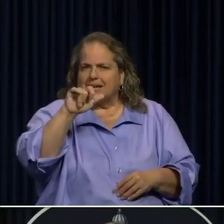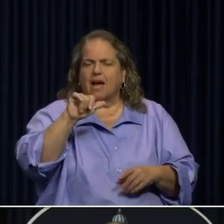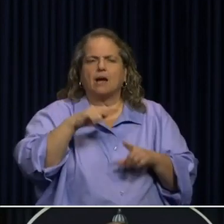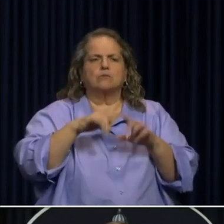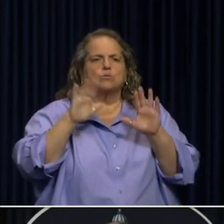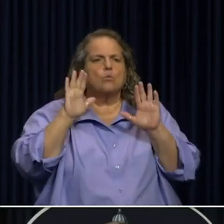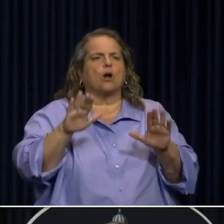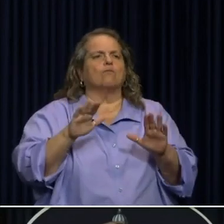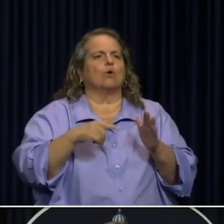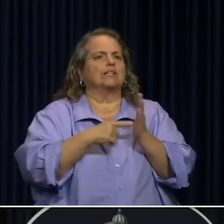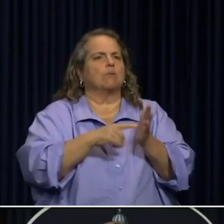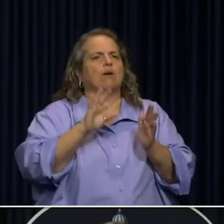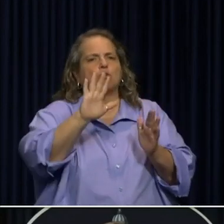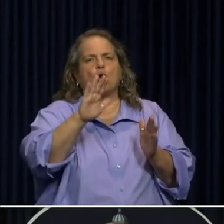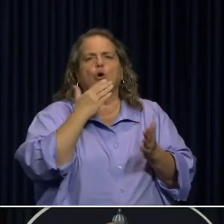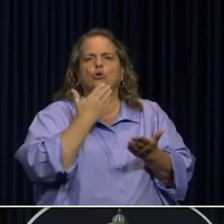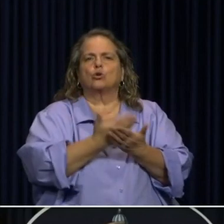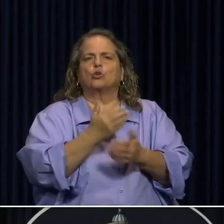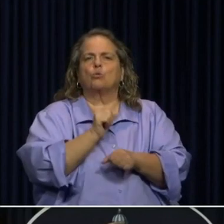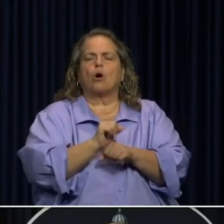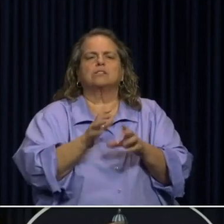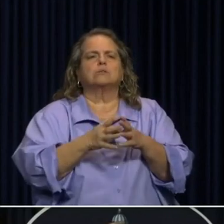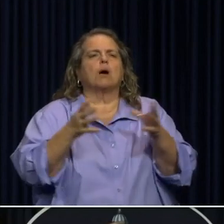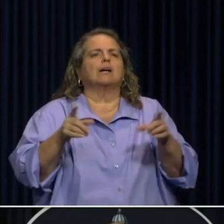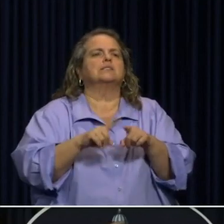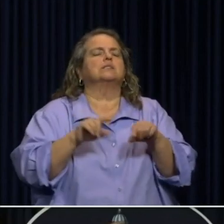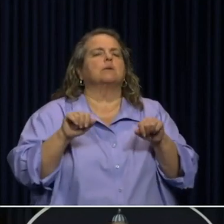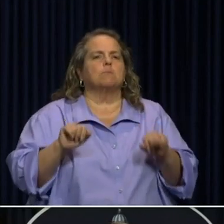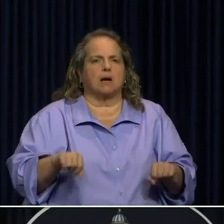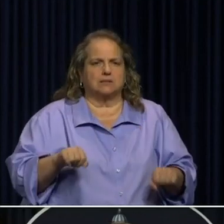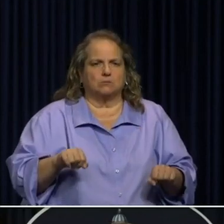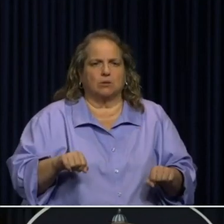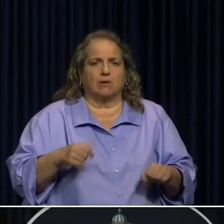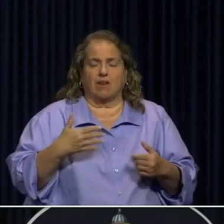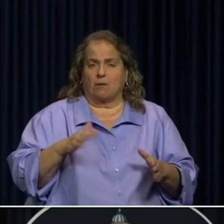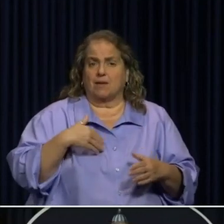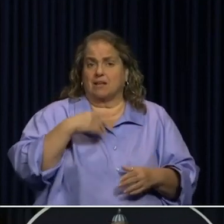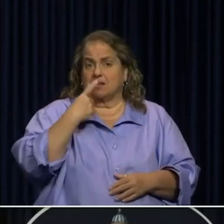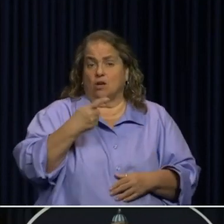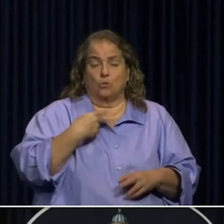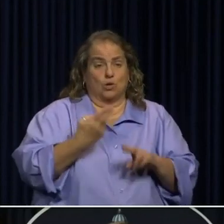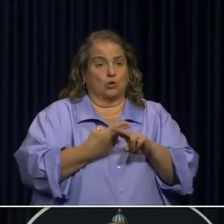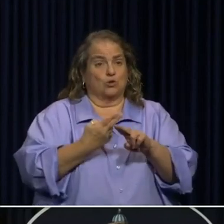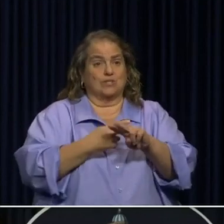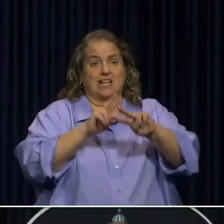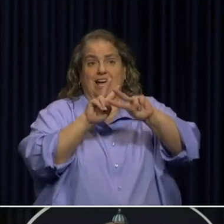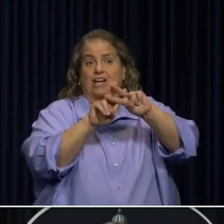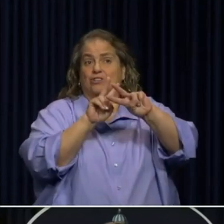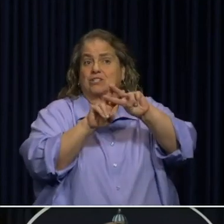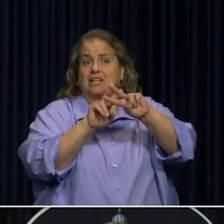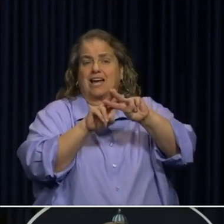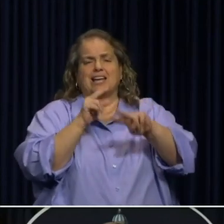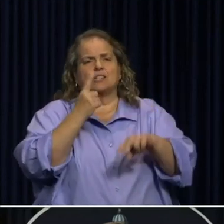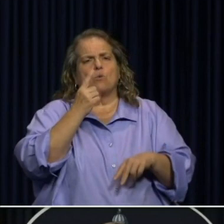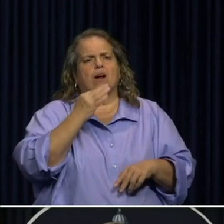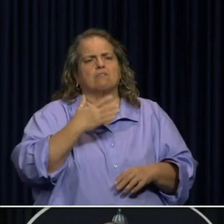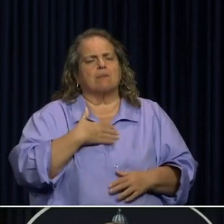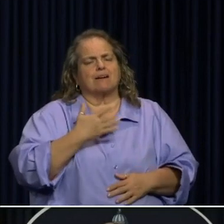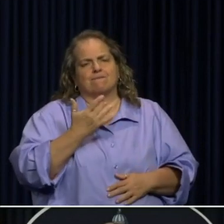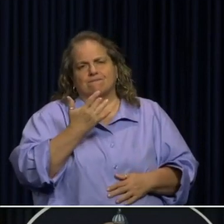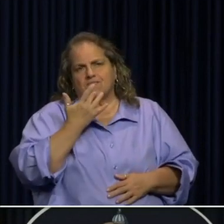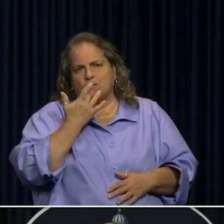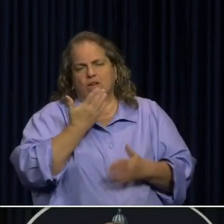of your good work as possible. I will tell you, this is, and we use these hashtags, this is one of my favorite things to